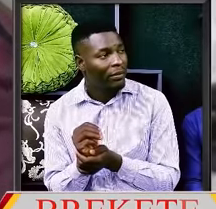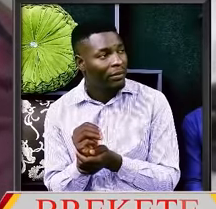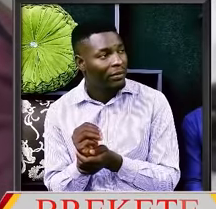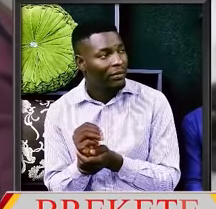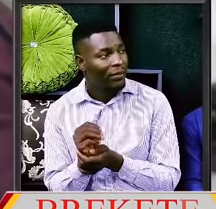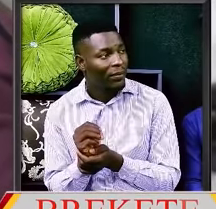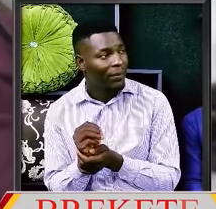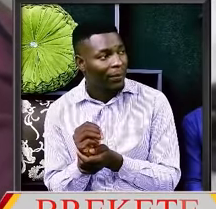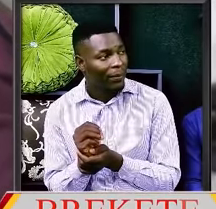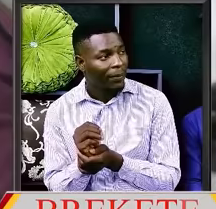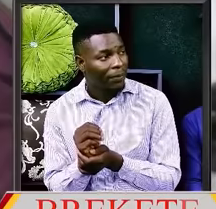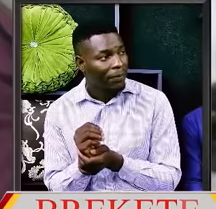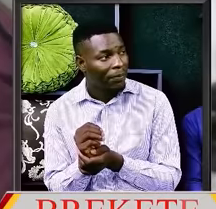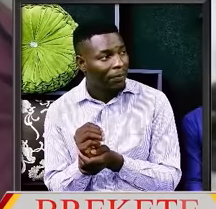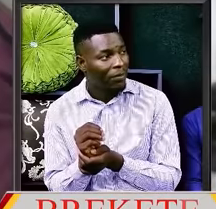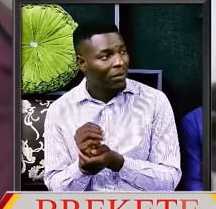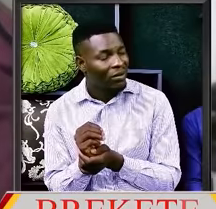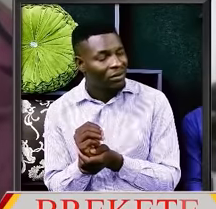Yes, sir.